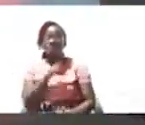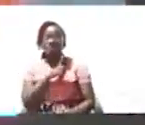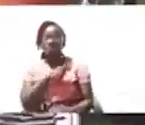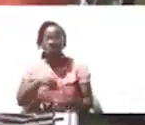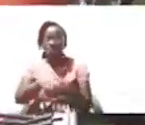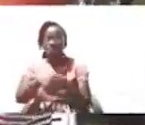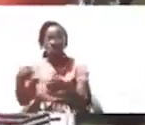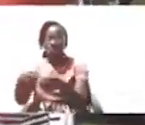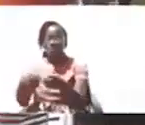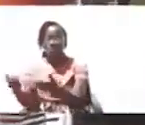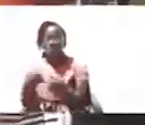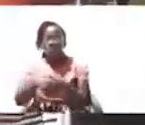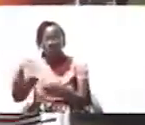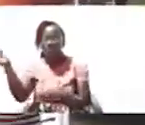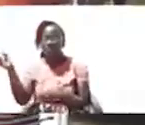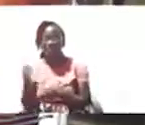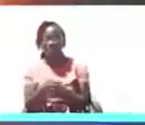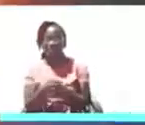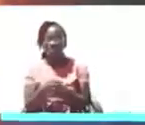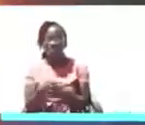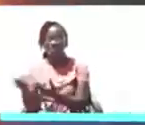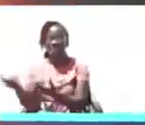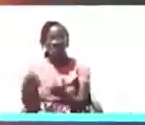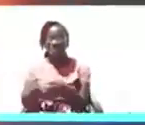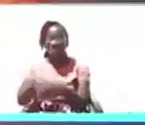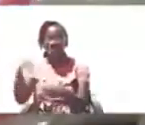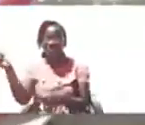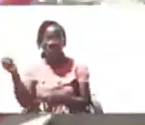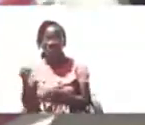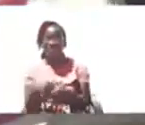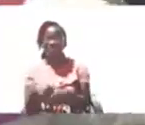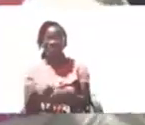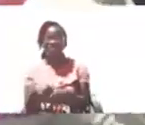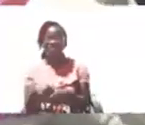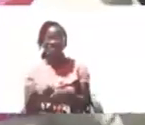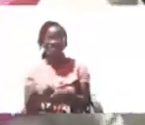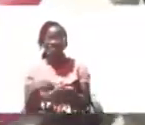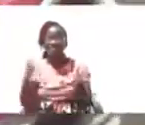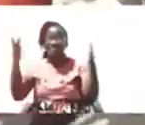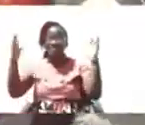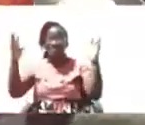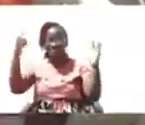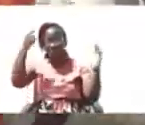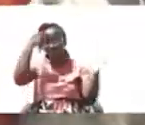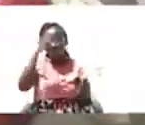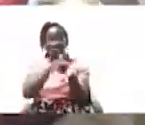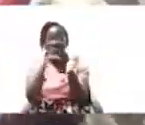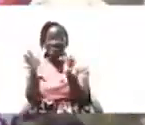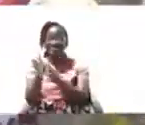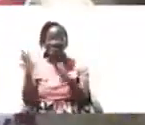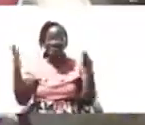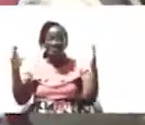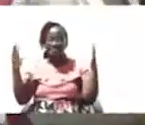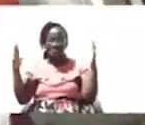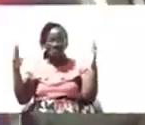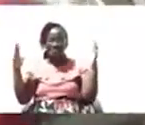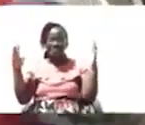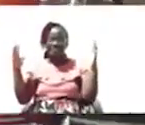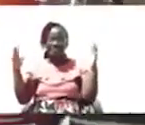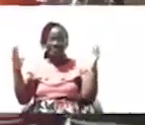Lazarus! Come out! Lazarus! Come out! For some of Jesus. Put your hands together for